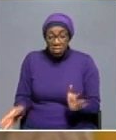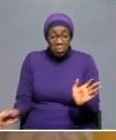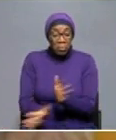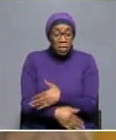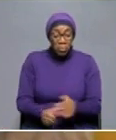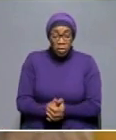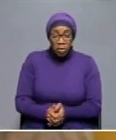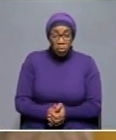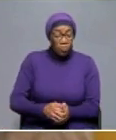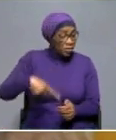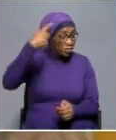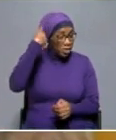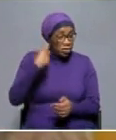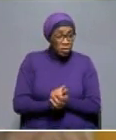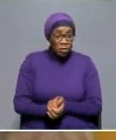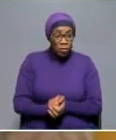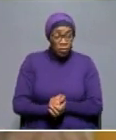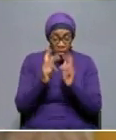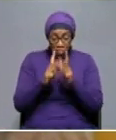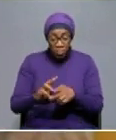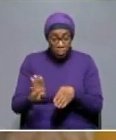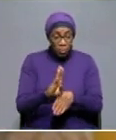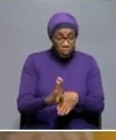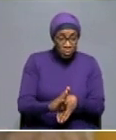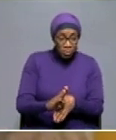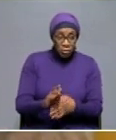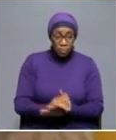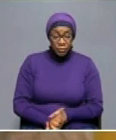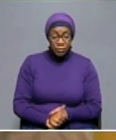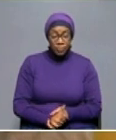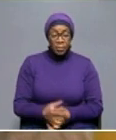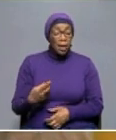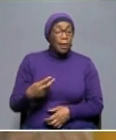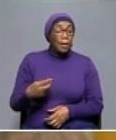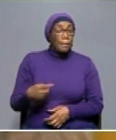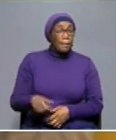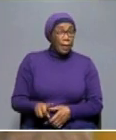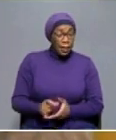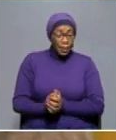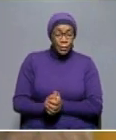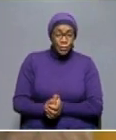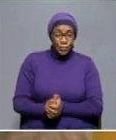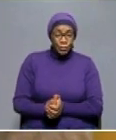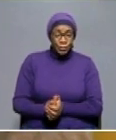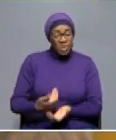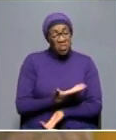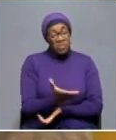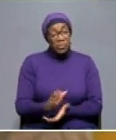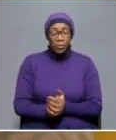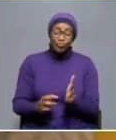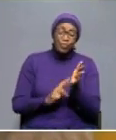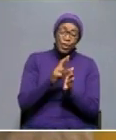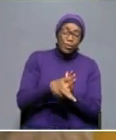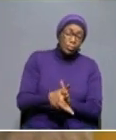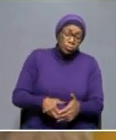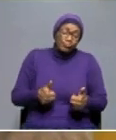had a lot of detail, and it did provide a good summary of government programs at the